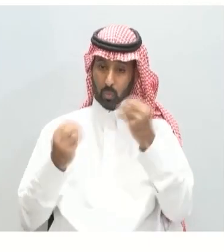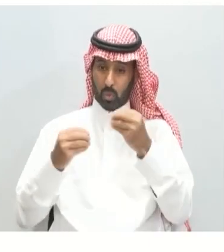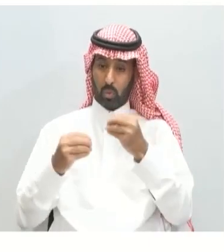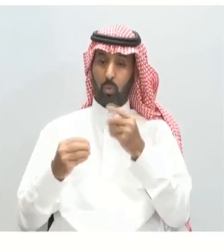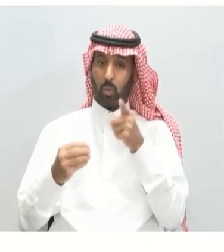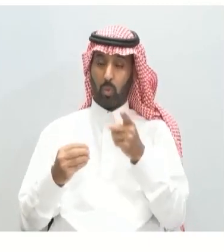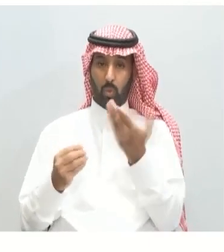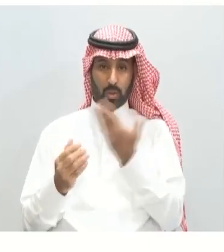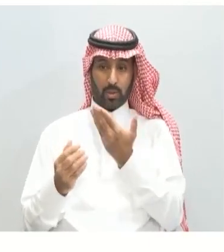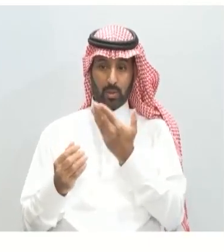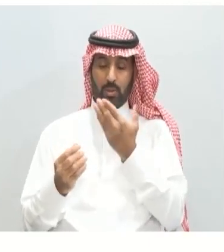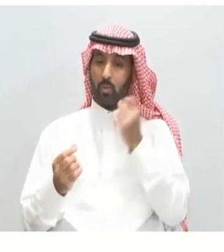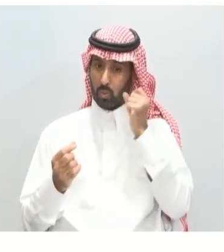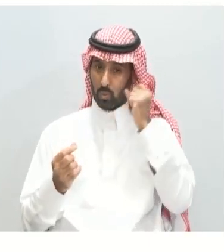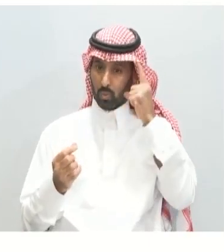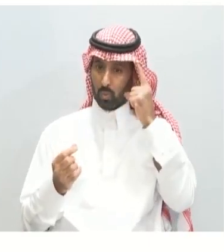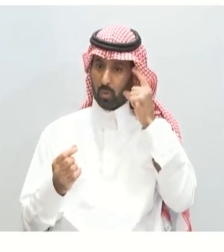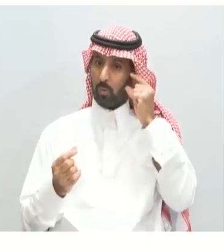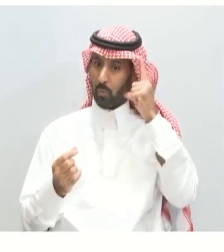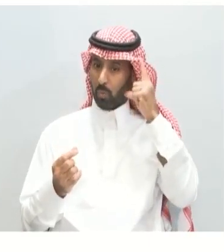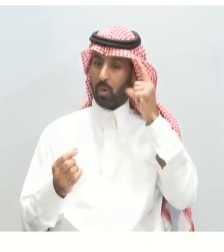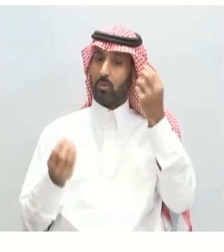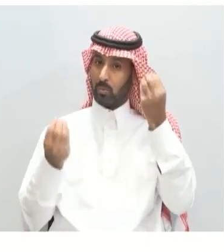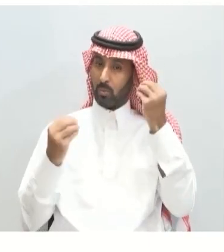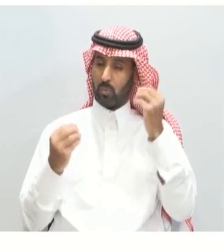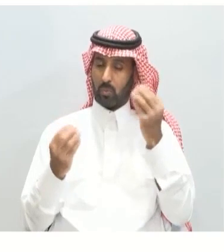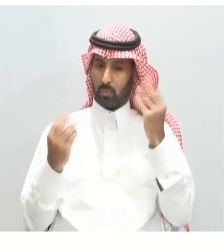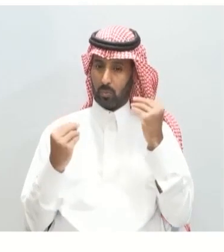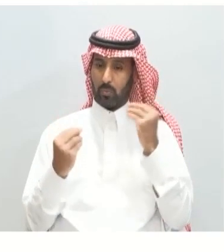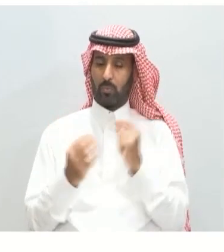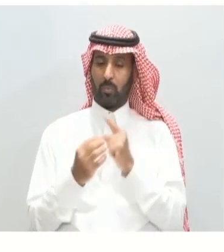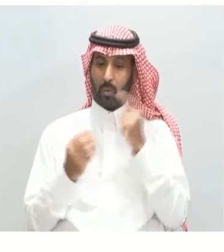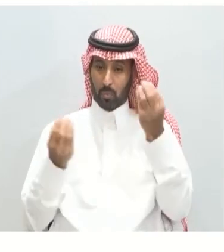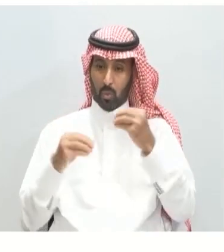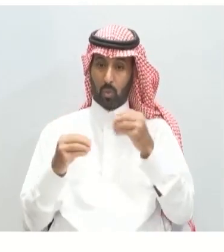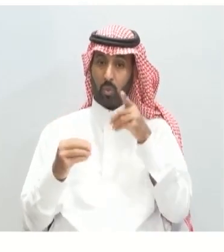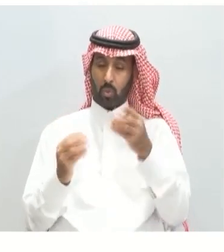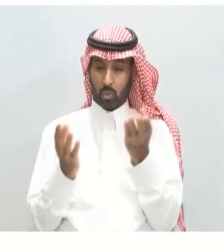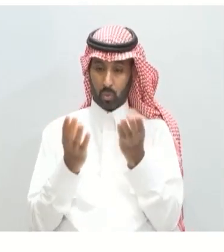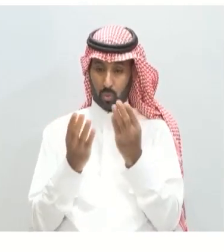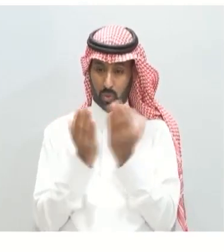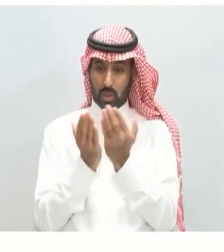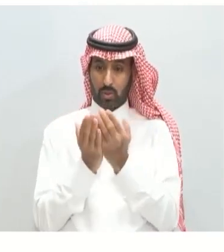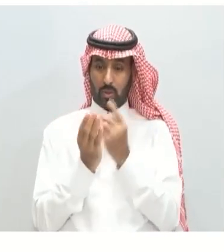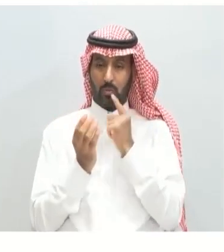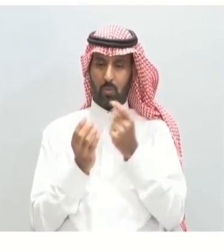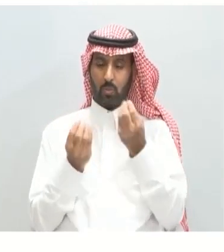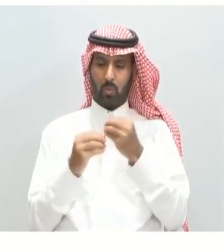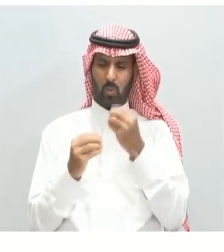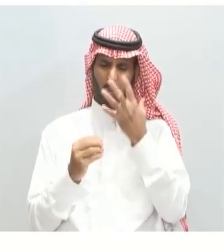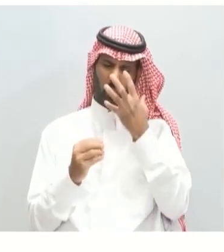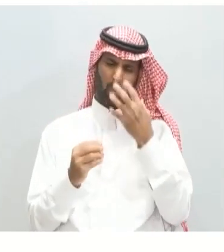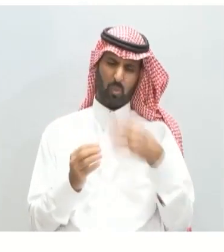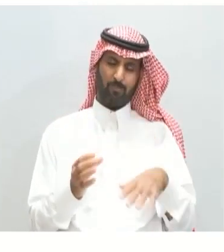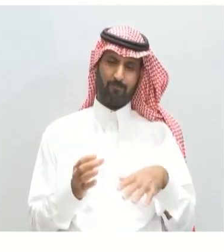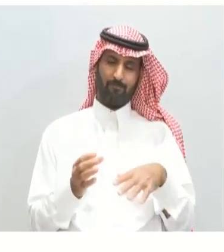read, how do you get smarter? From reading. The more you study, the more bored you get. The more you